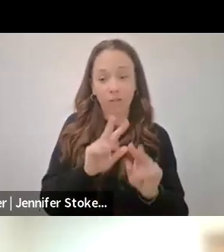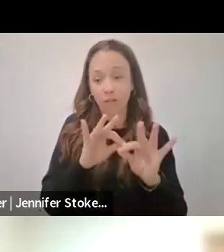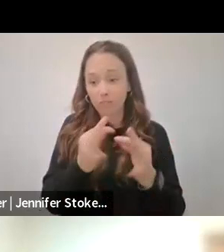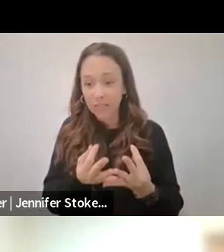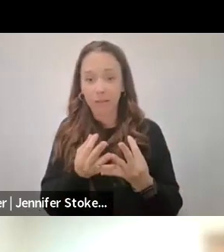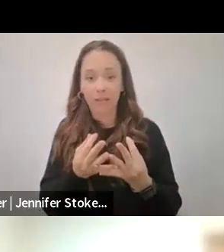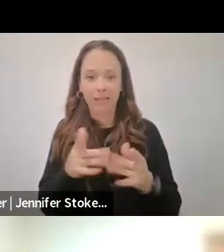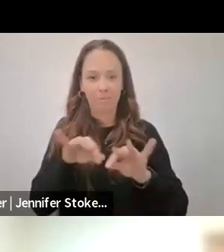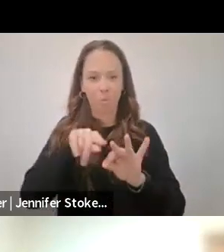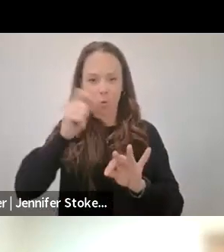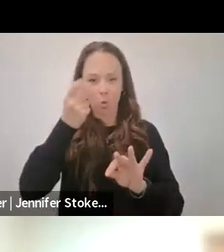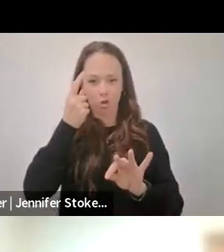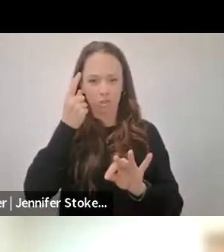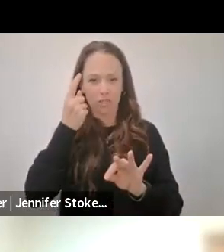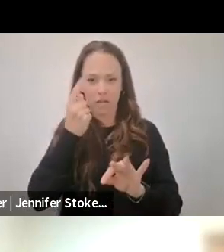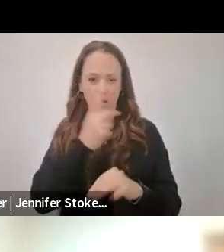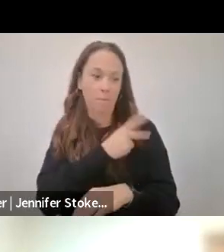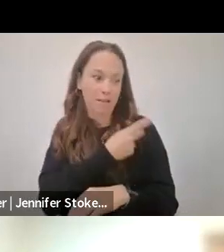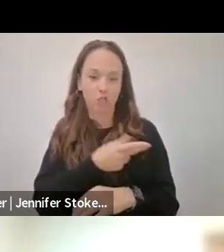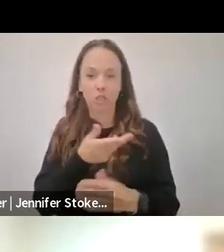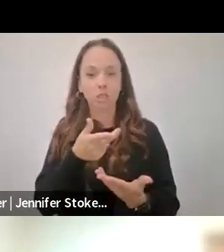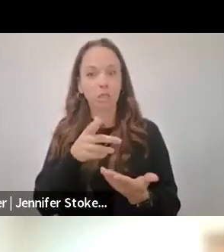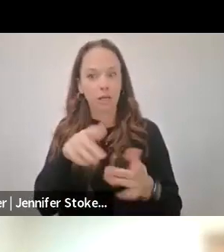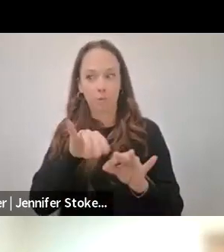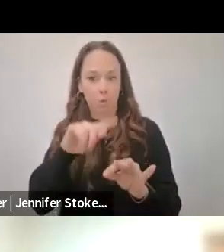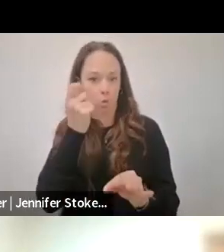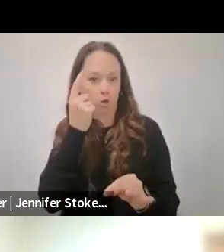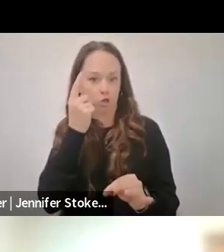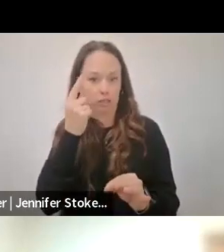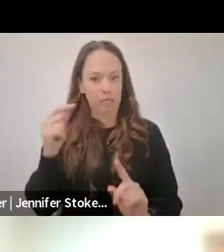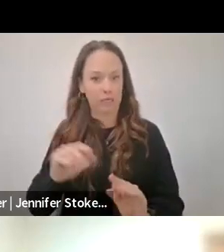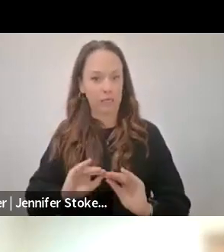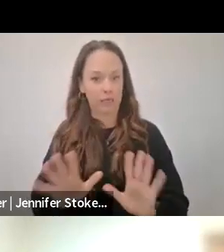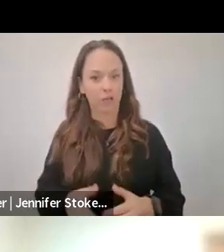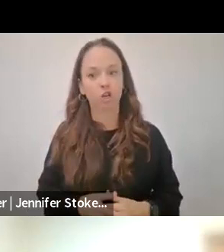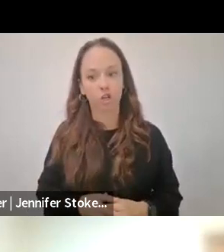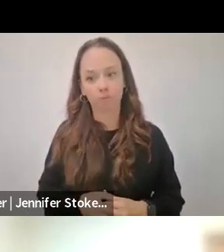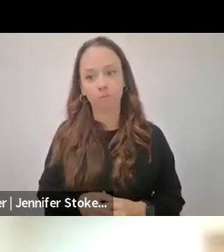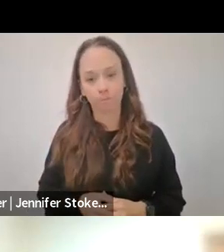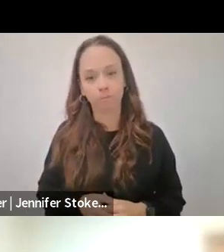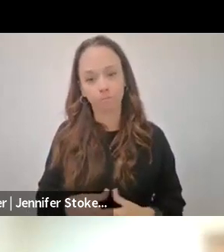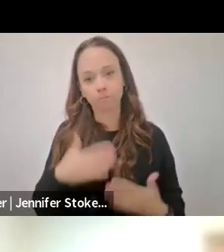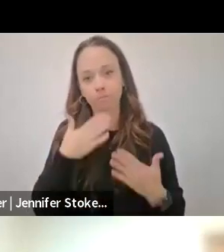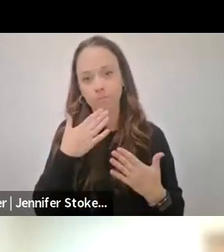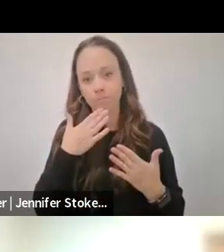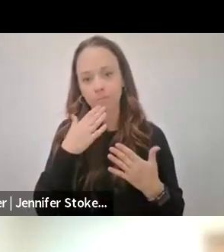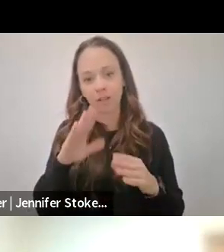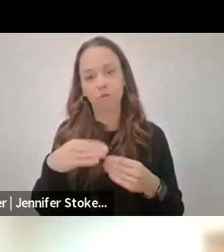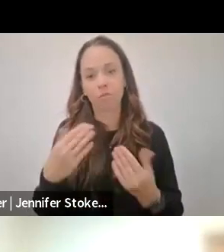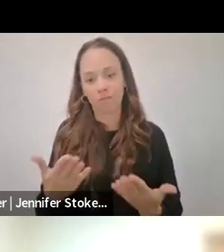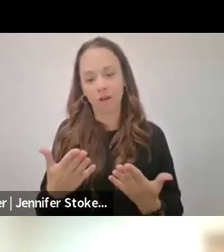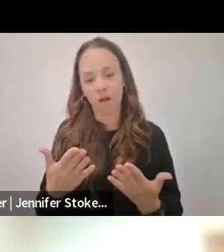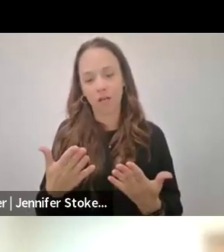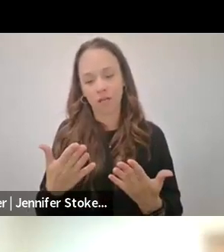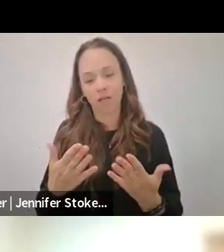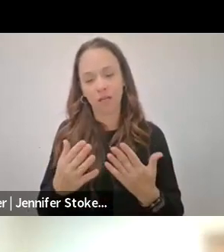way that you can comprehend it. So thank you for providing the foundation for that, and